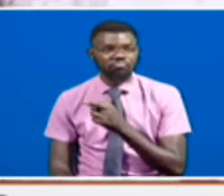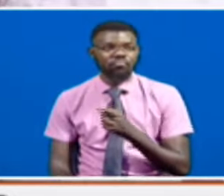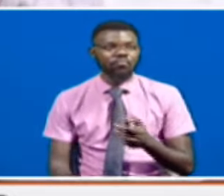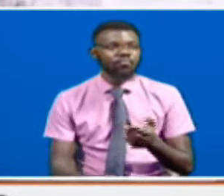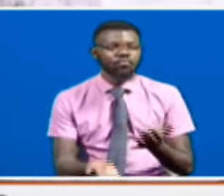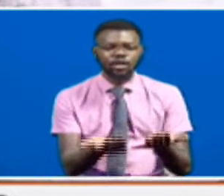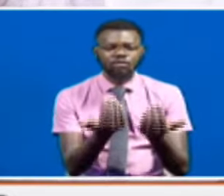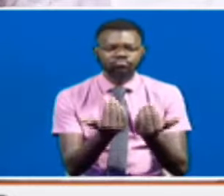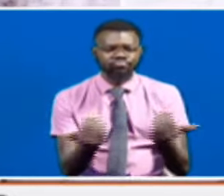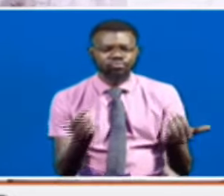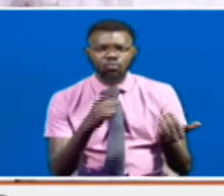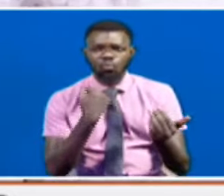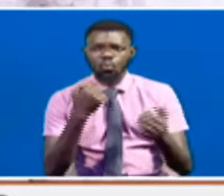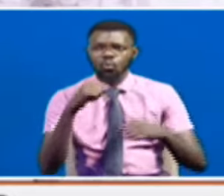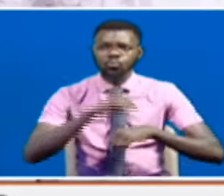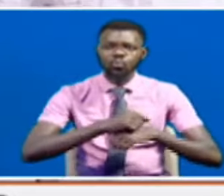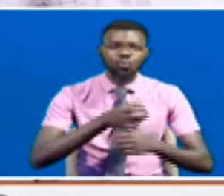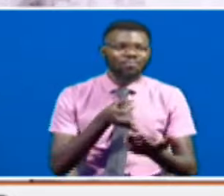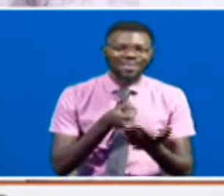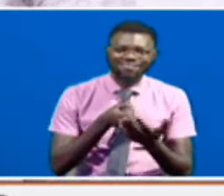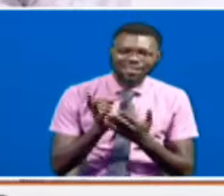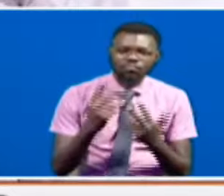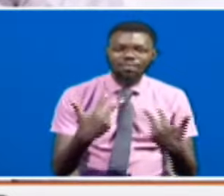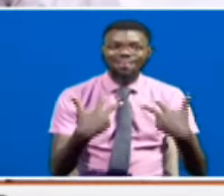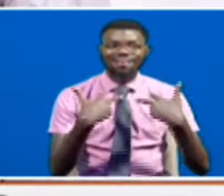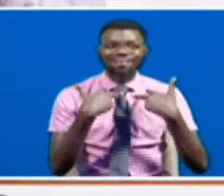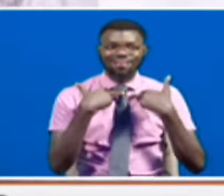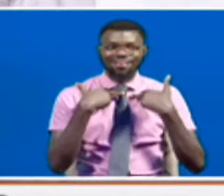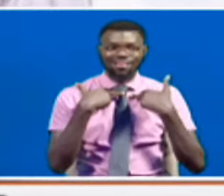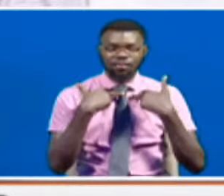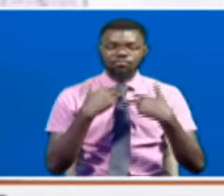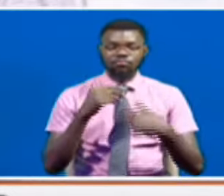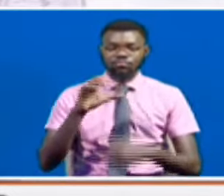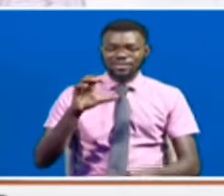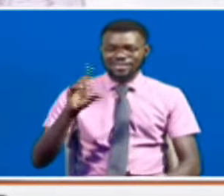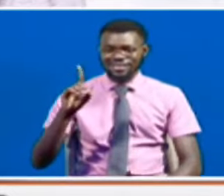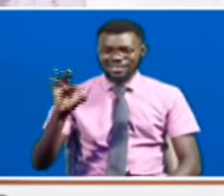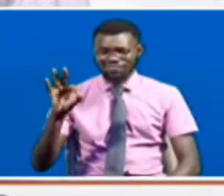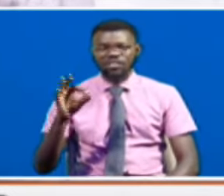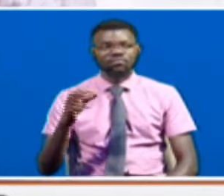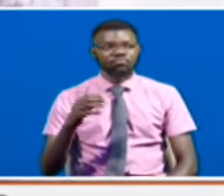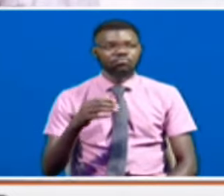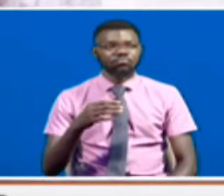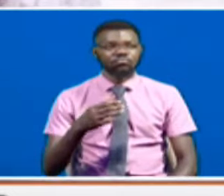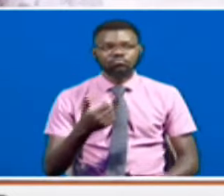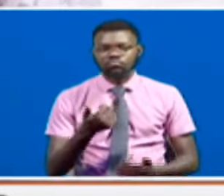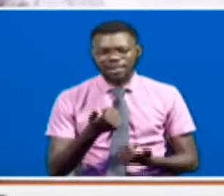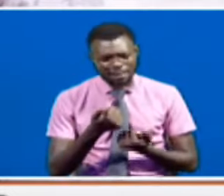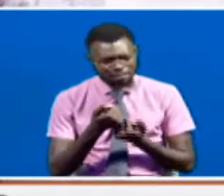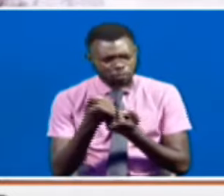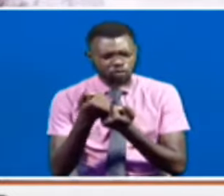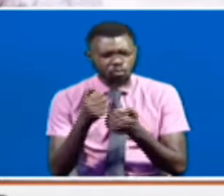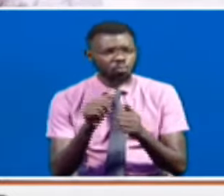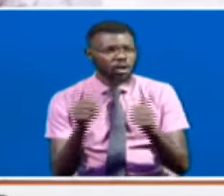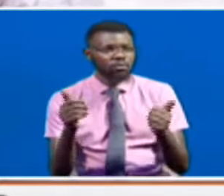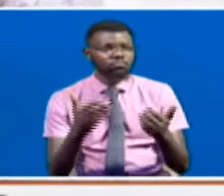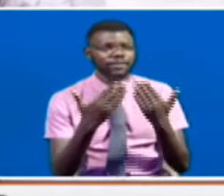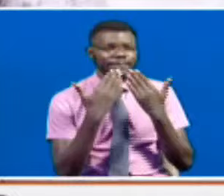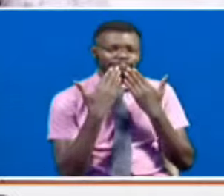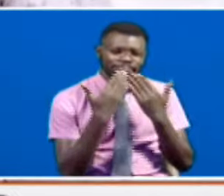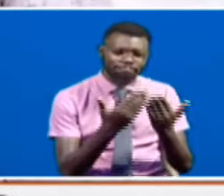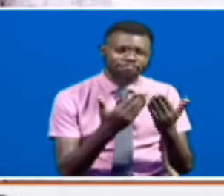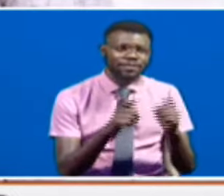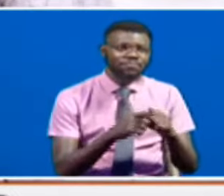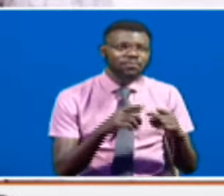ambao hawangeweza lipa karo, tumeona CDF ikiweza kuwagaramia. And thank you for the hand of extension also to